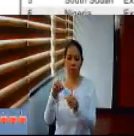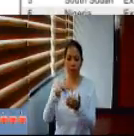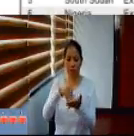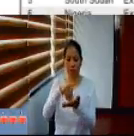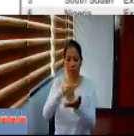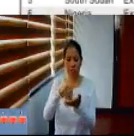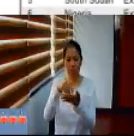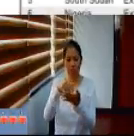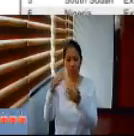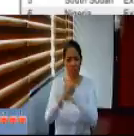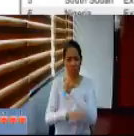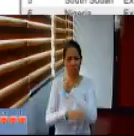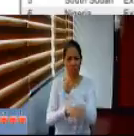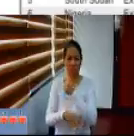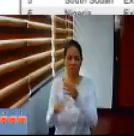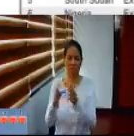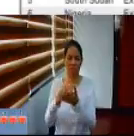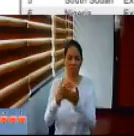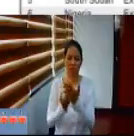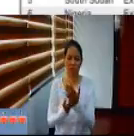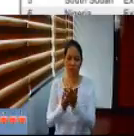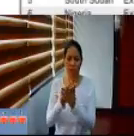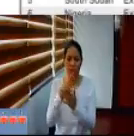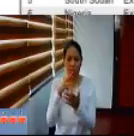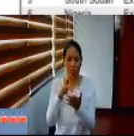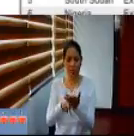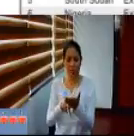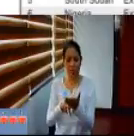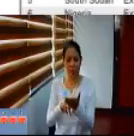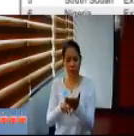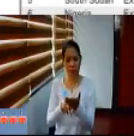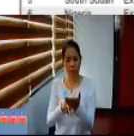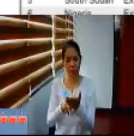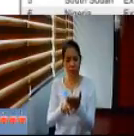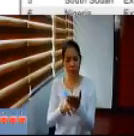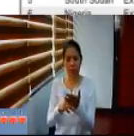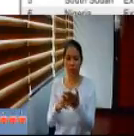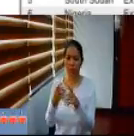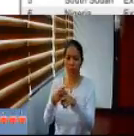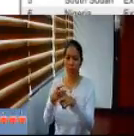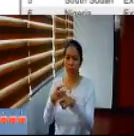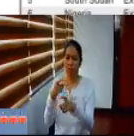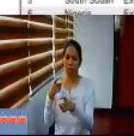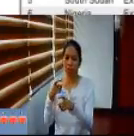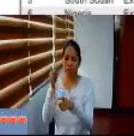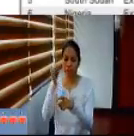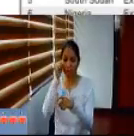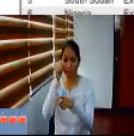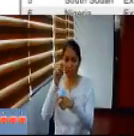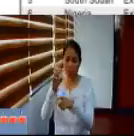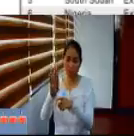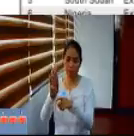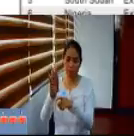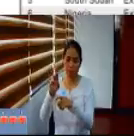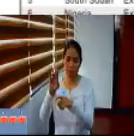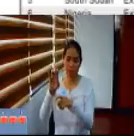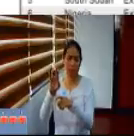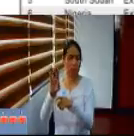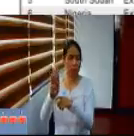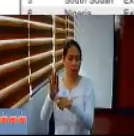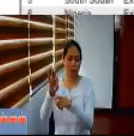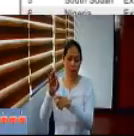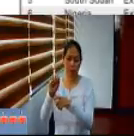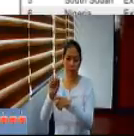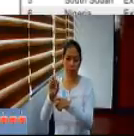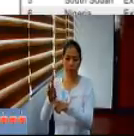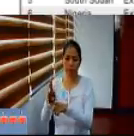In some of the reports, as my colleague Dr. Santos from before has said, various indices will always place the Philippines on top or